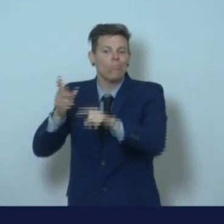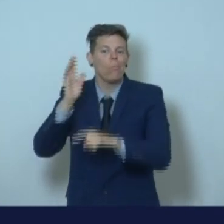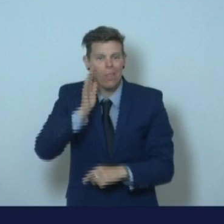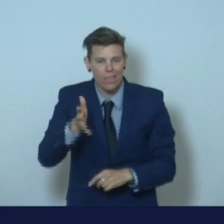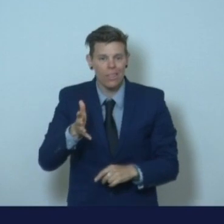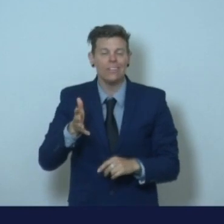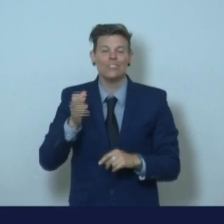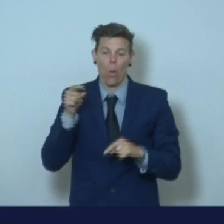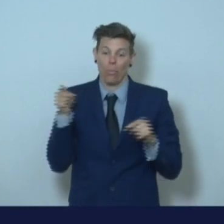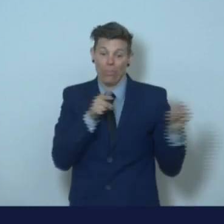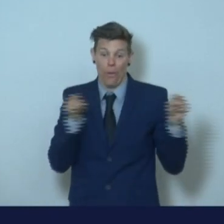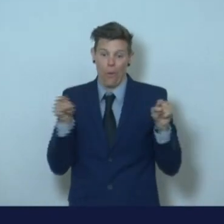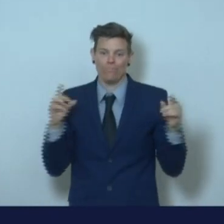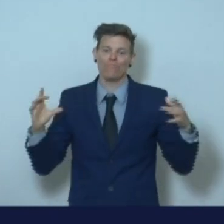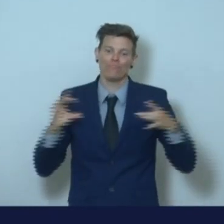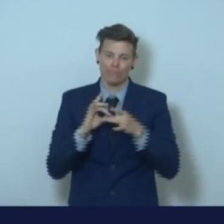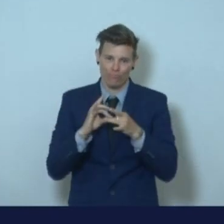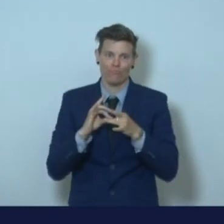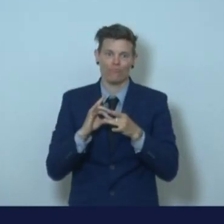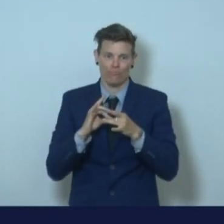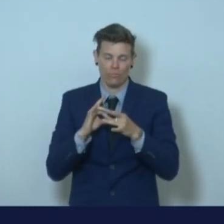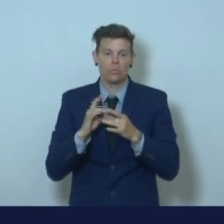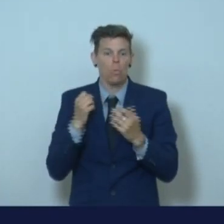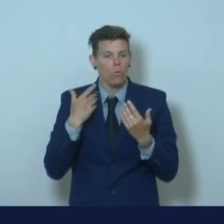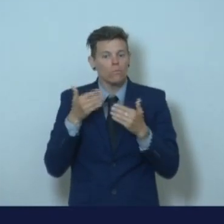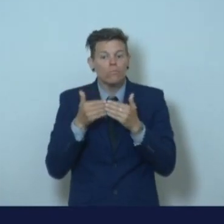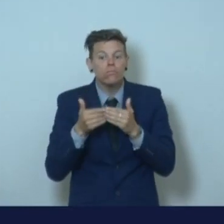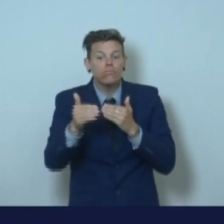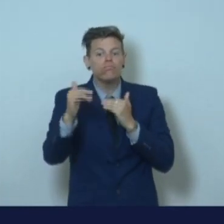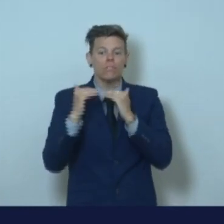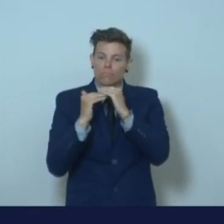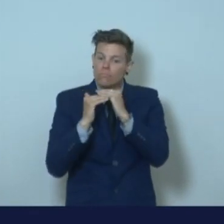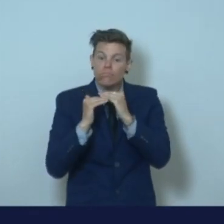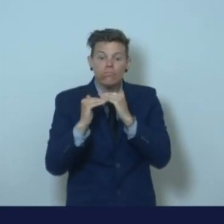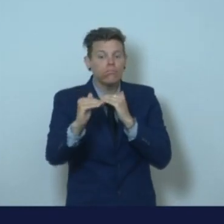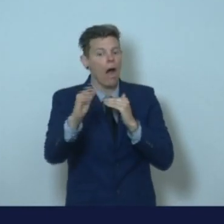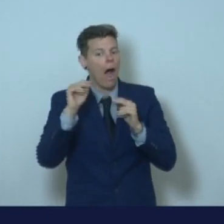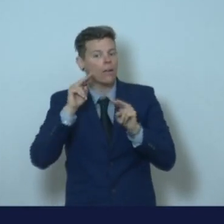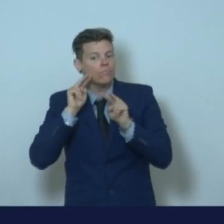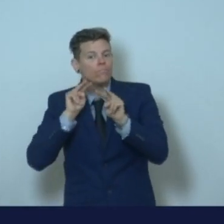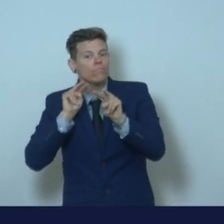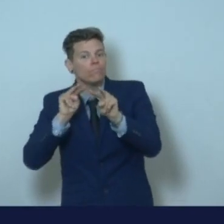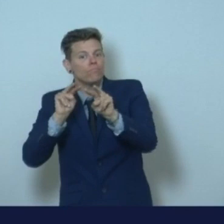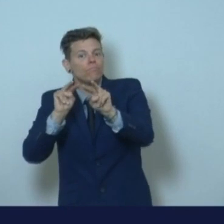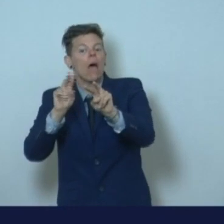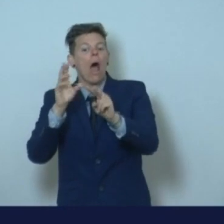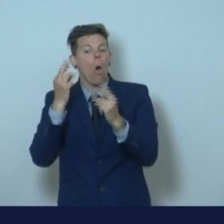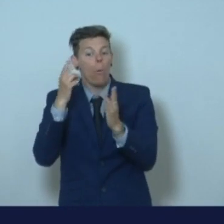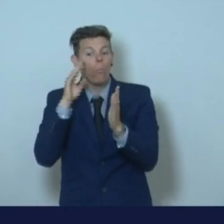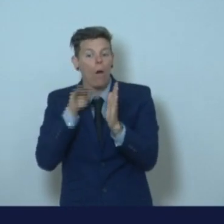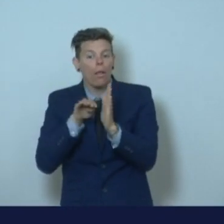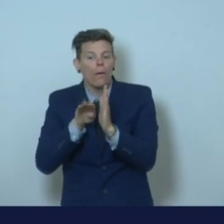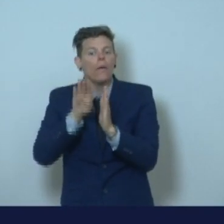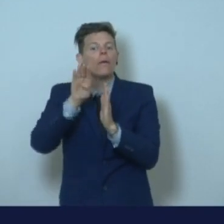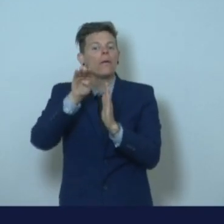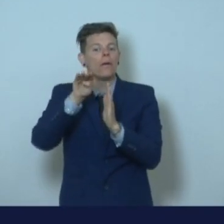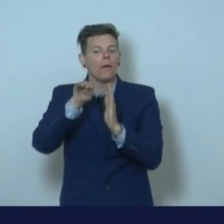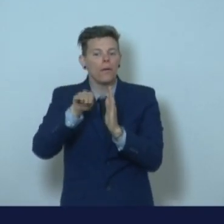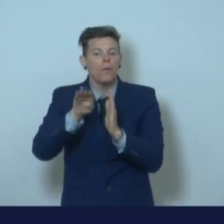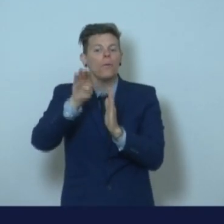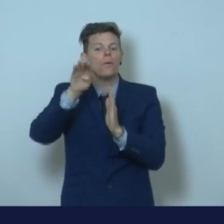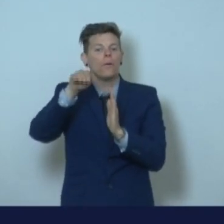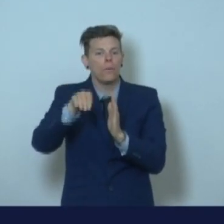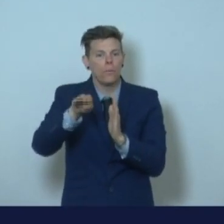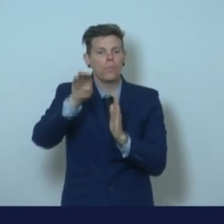then it should level out again. And that's what we look for every time, so that we have a spike. I don't know if I love that term. We have